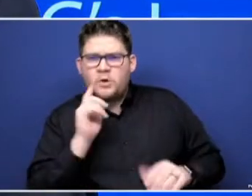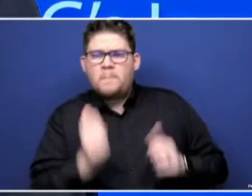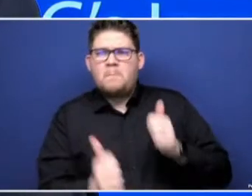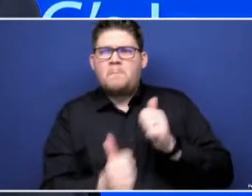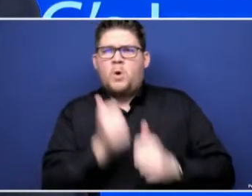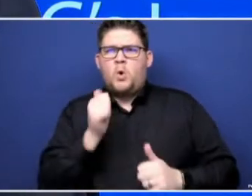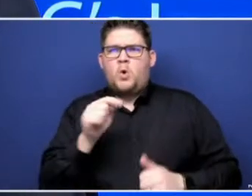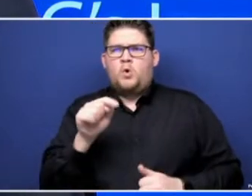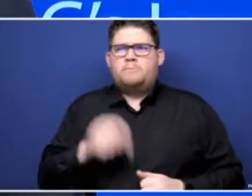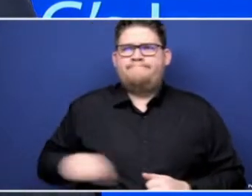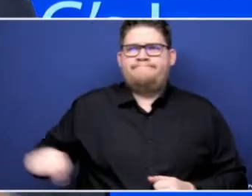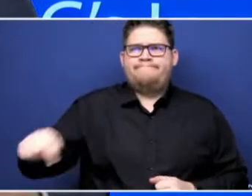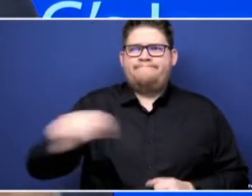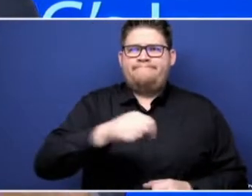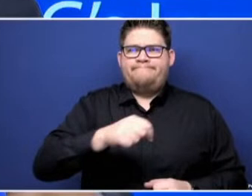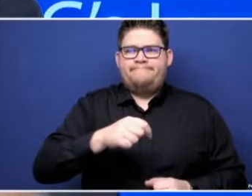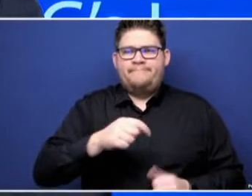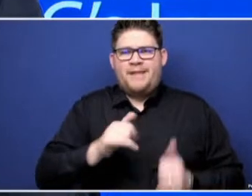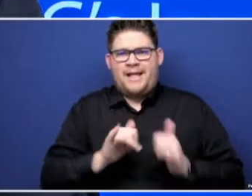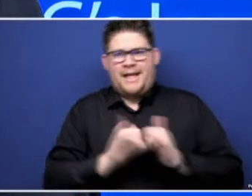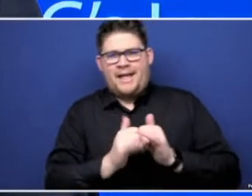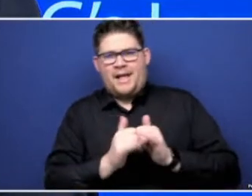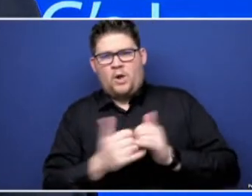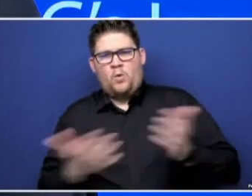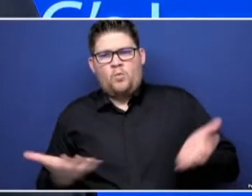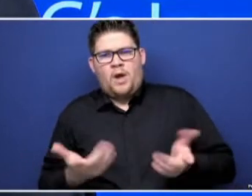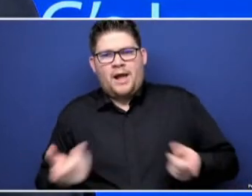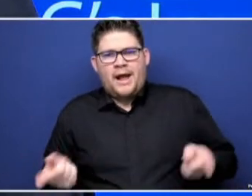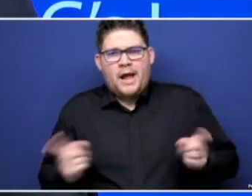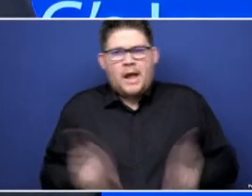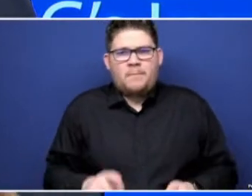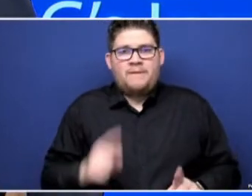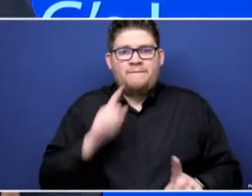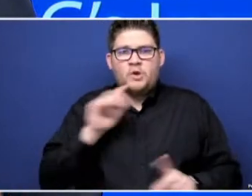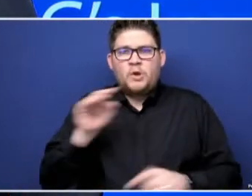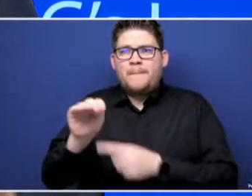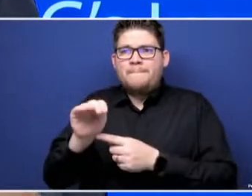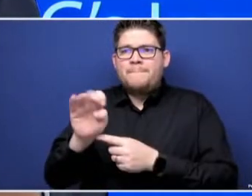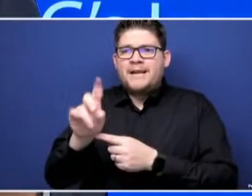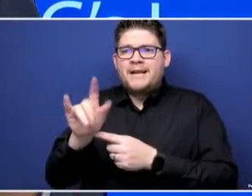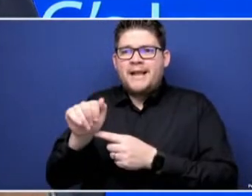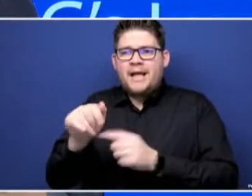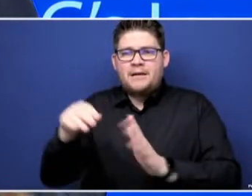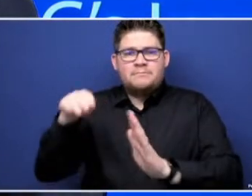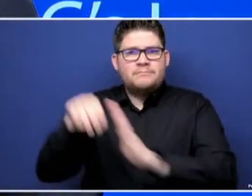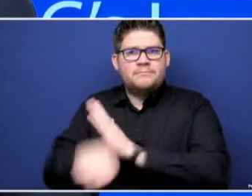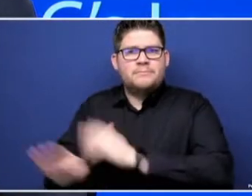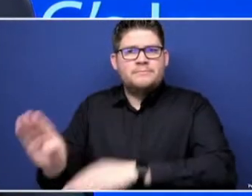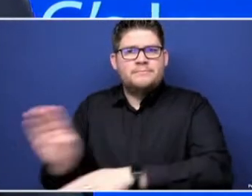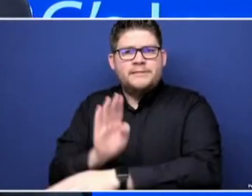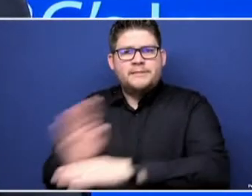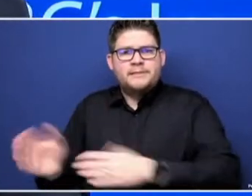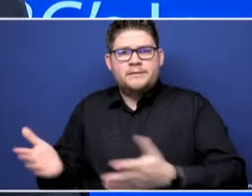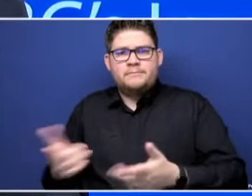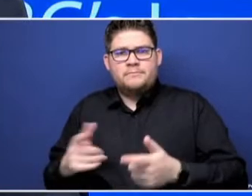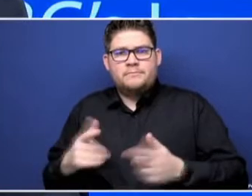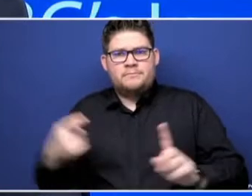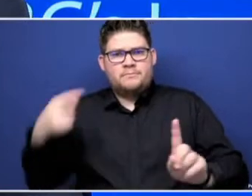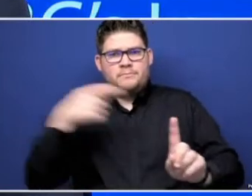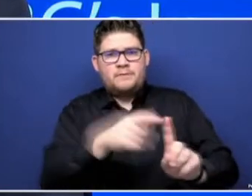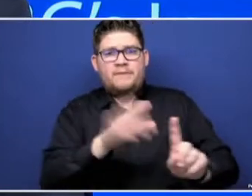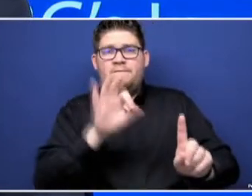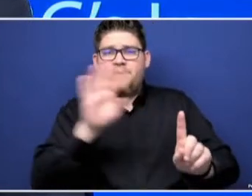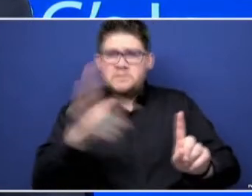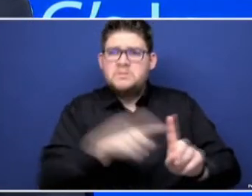Dr. Henry and Minister Dix in their daily availability in the early days, full credit to the